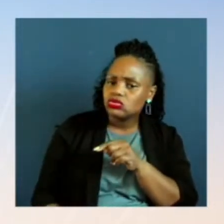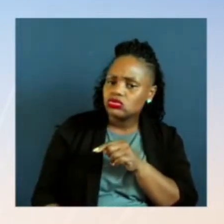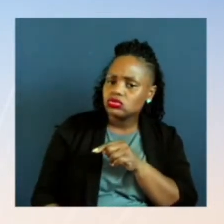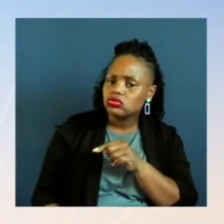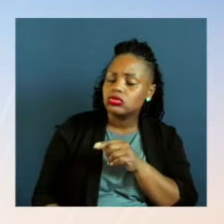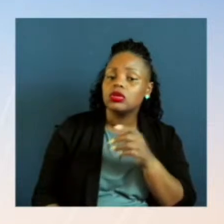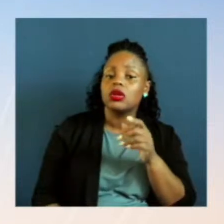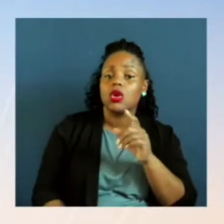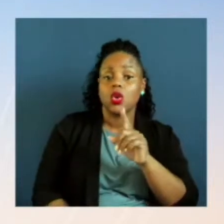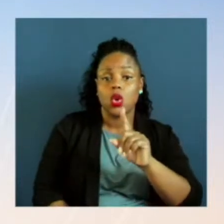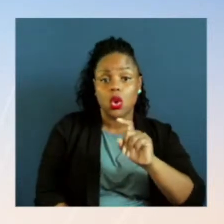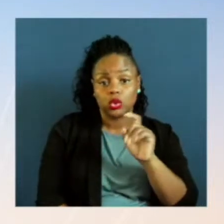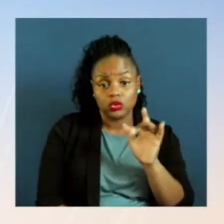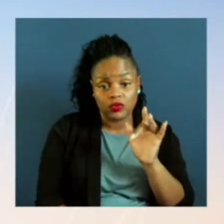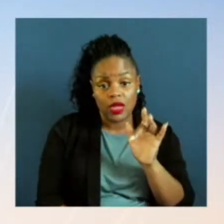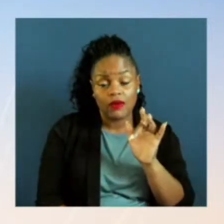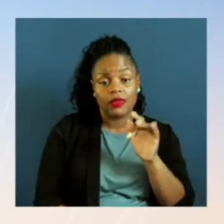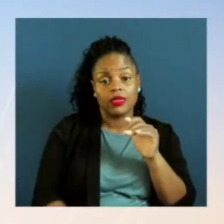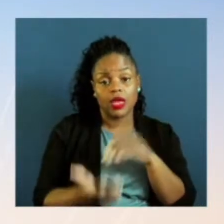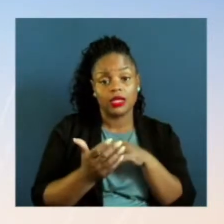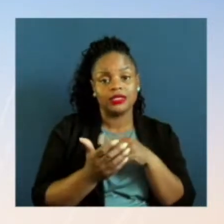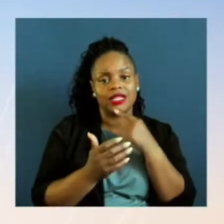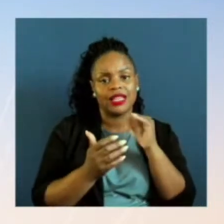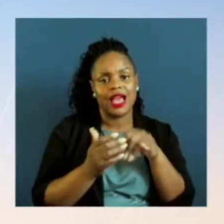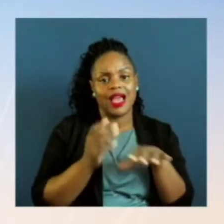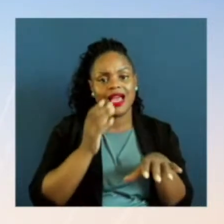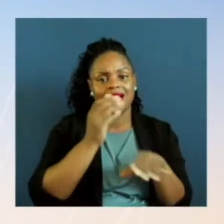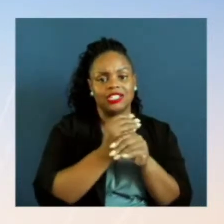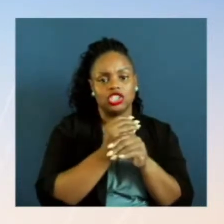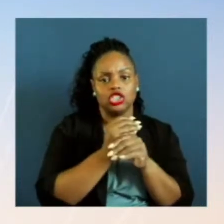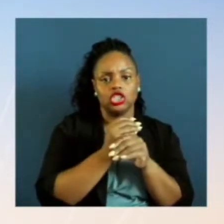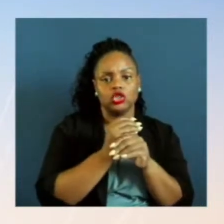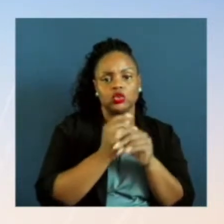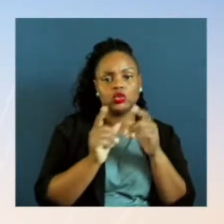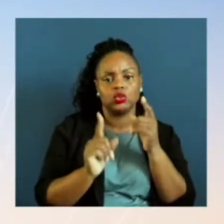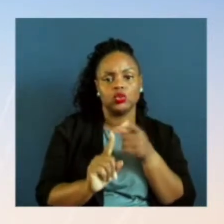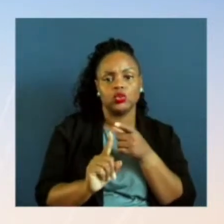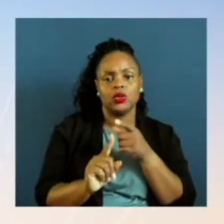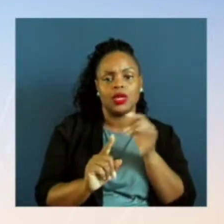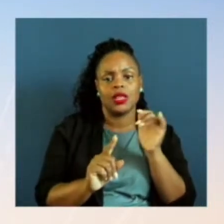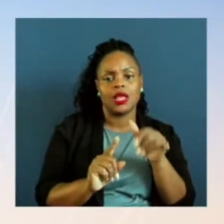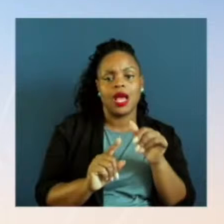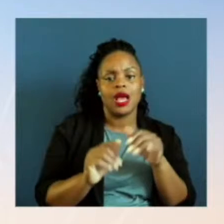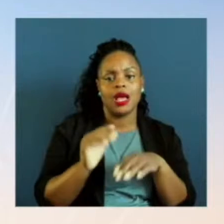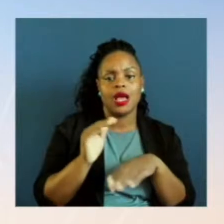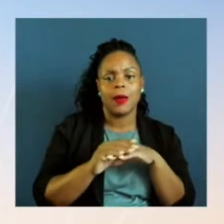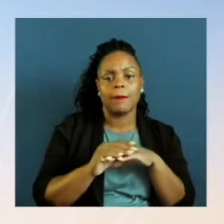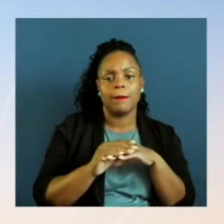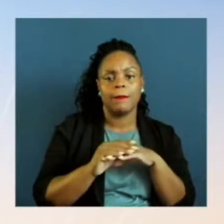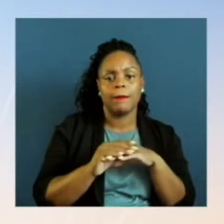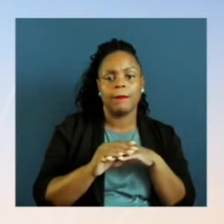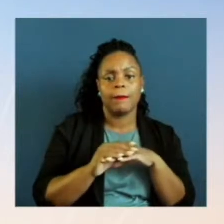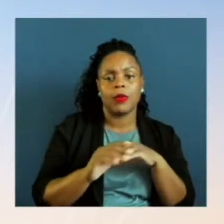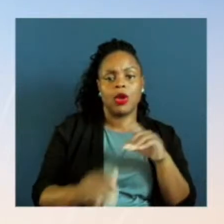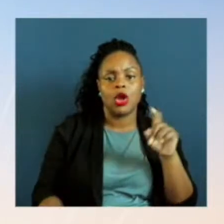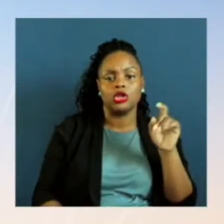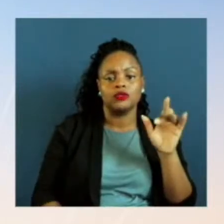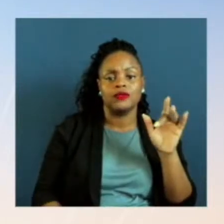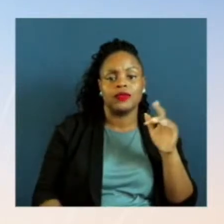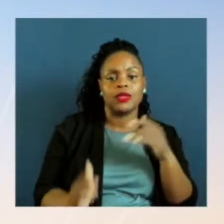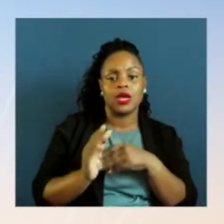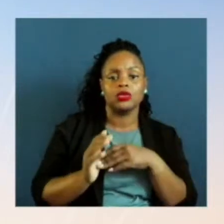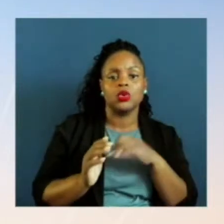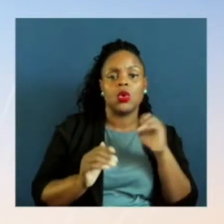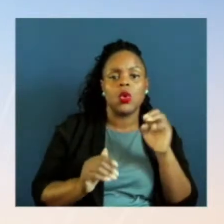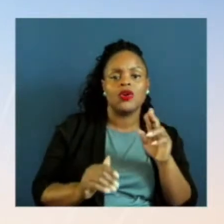in addition to the committed refugee cap of 125,000? Or will it be, does the 50,000, or whatever the number is,